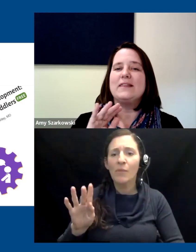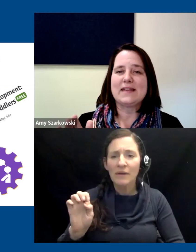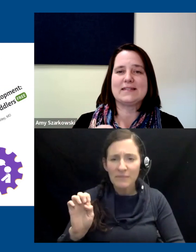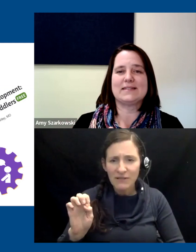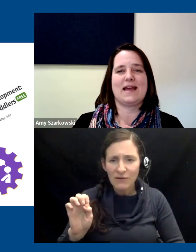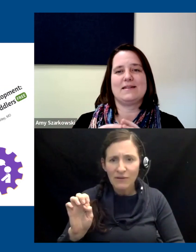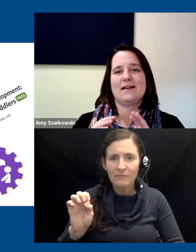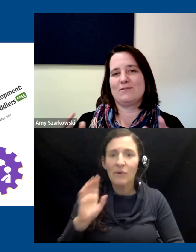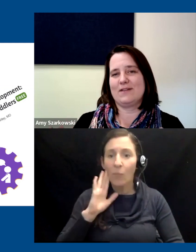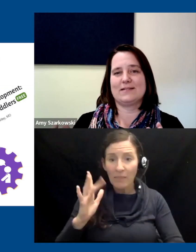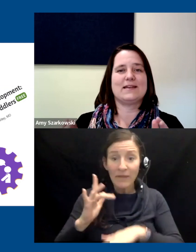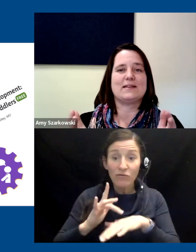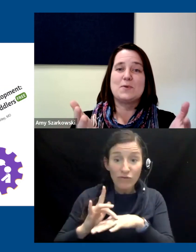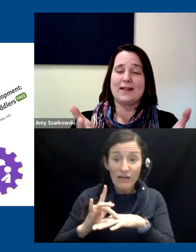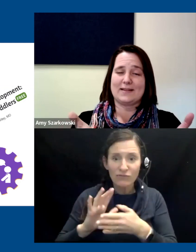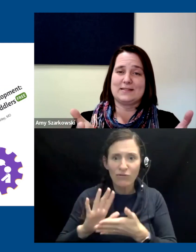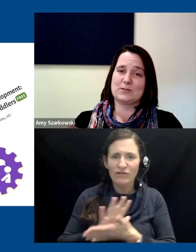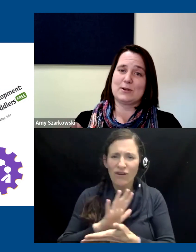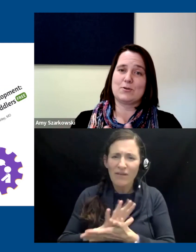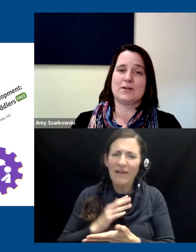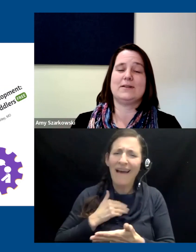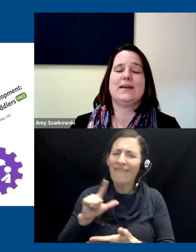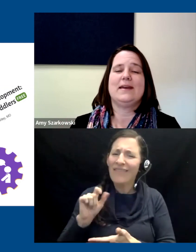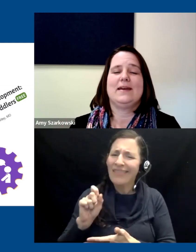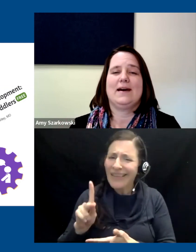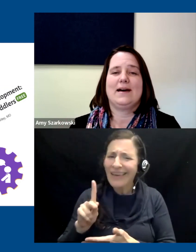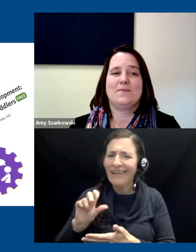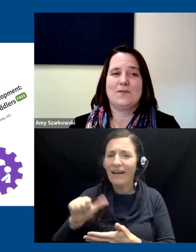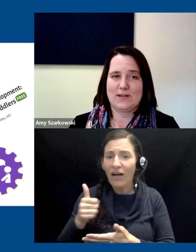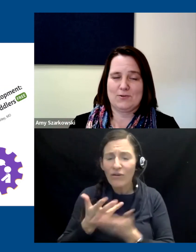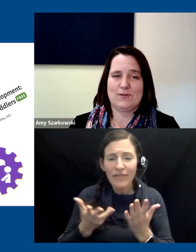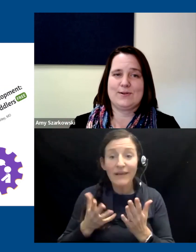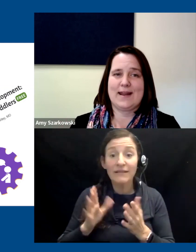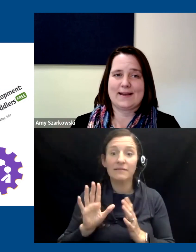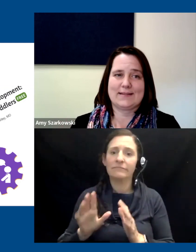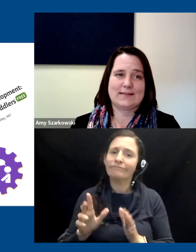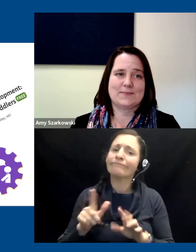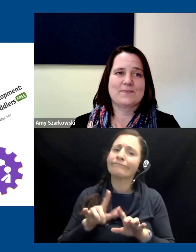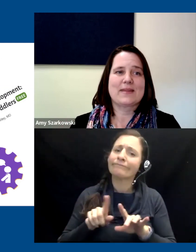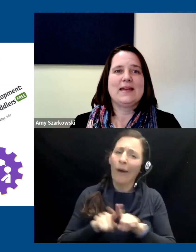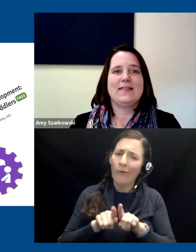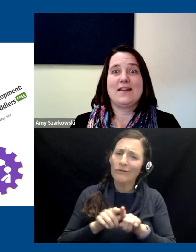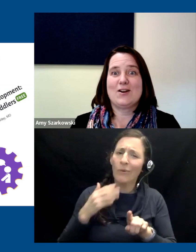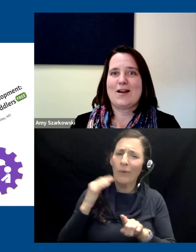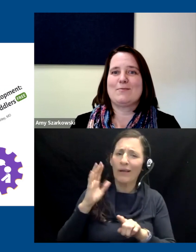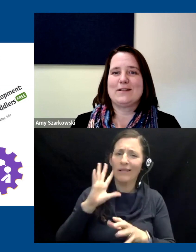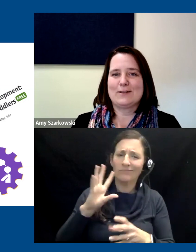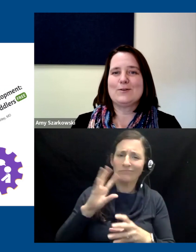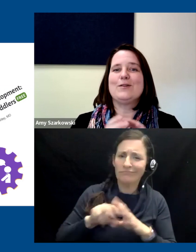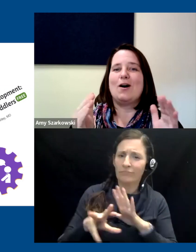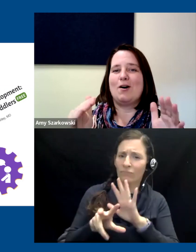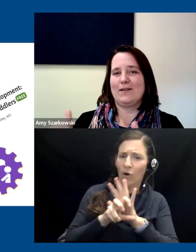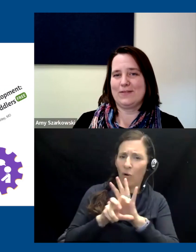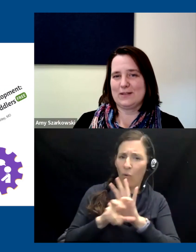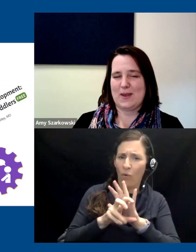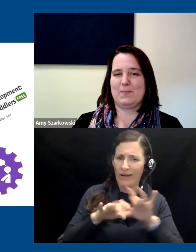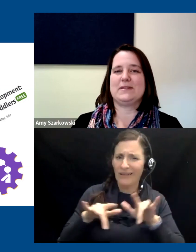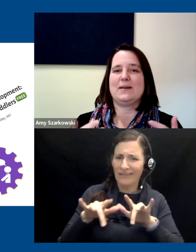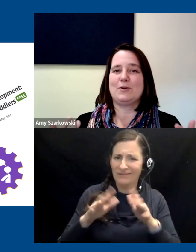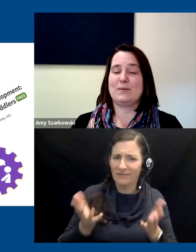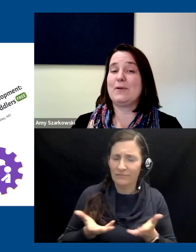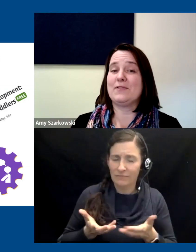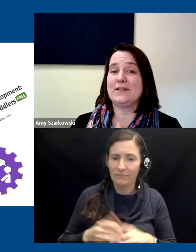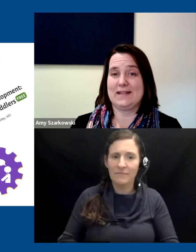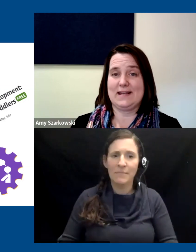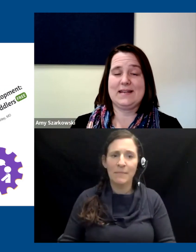with links and other things, as well as this recorded video that you can access. There, I will include all of these papers